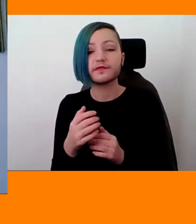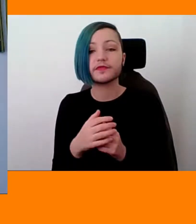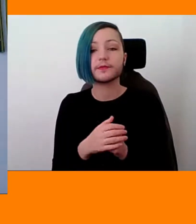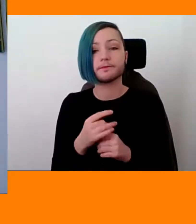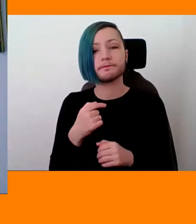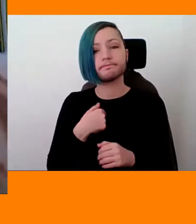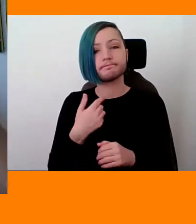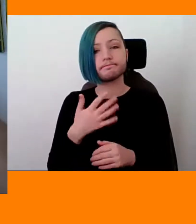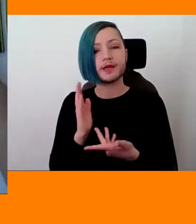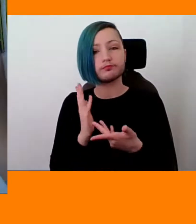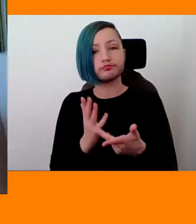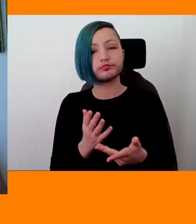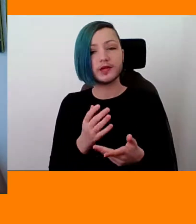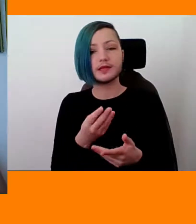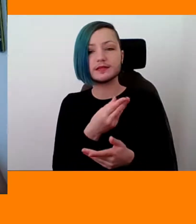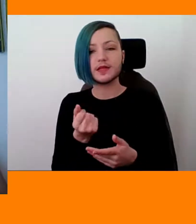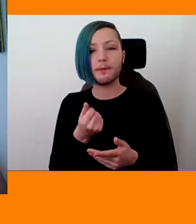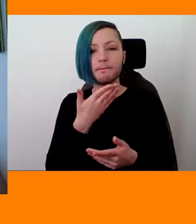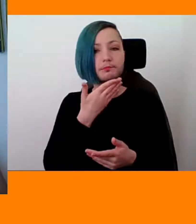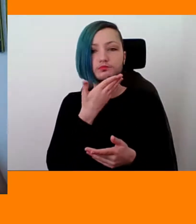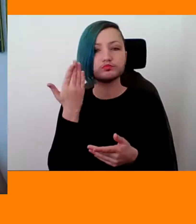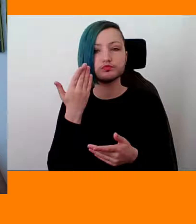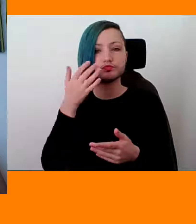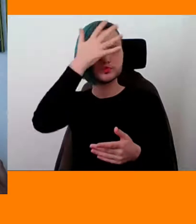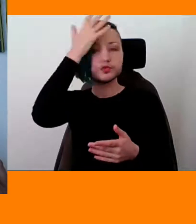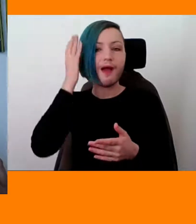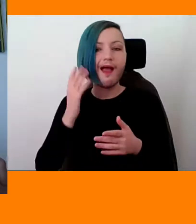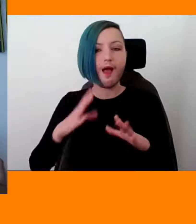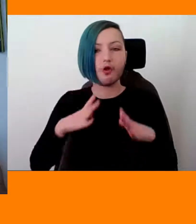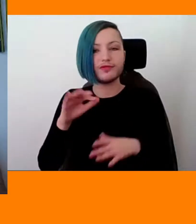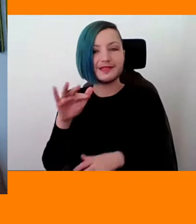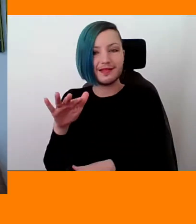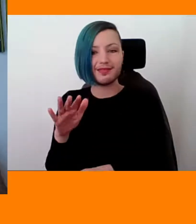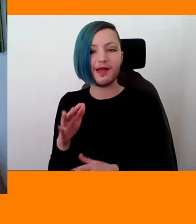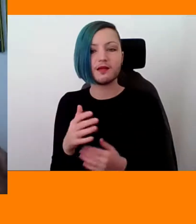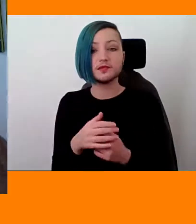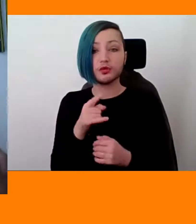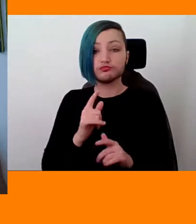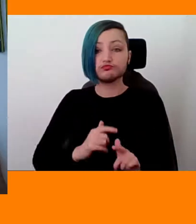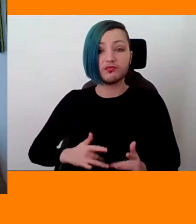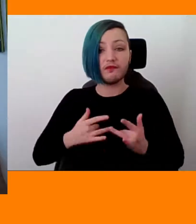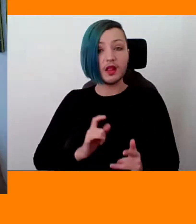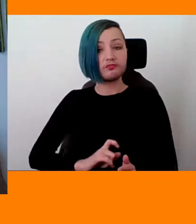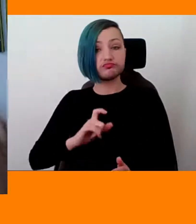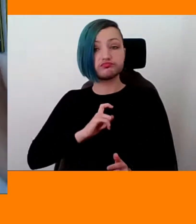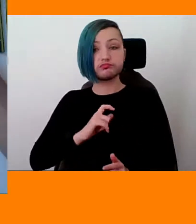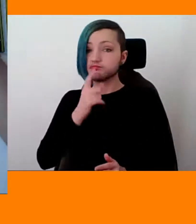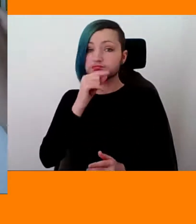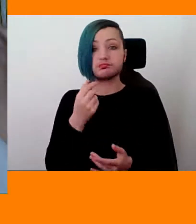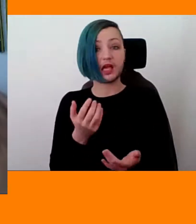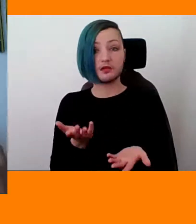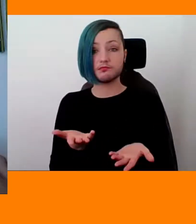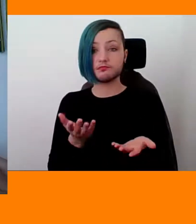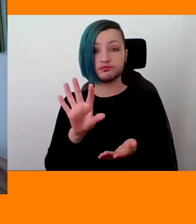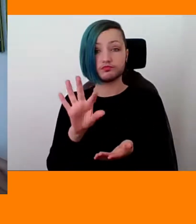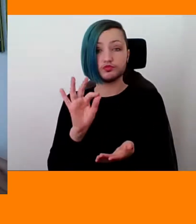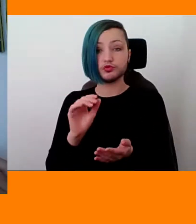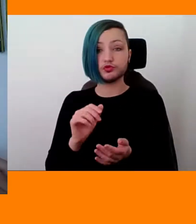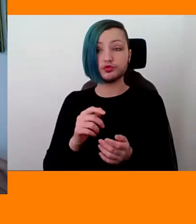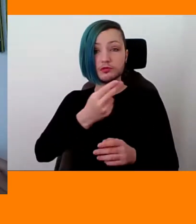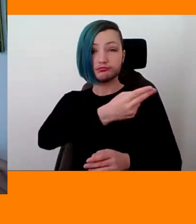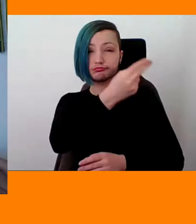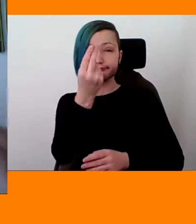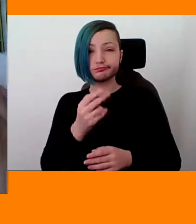provided a couple that don't have the hair already drawn into it. So if you're confident, feel free to use one of those and just draw your